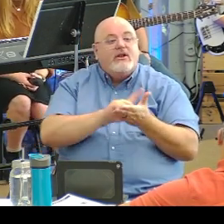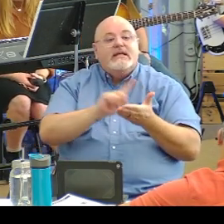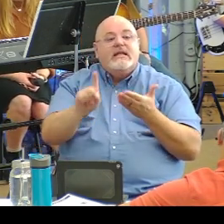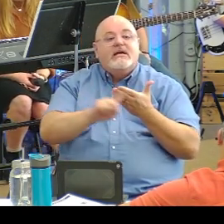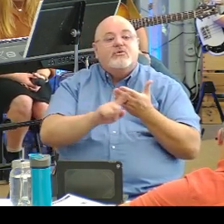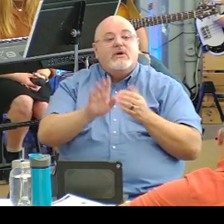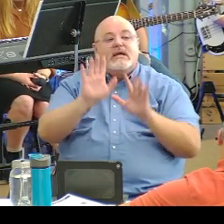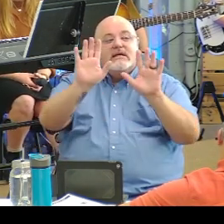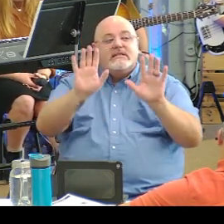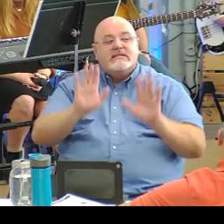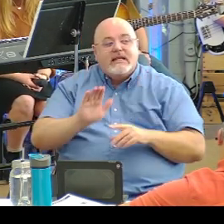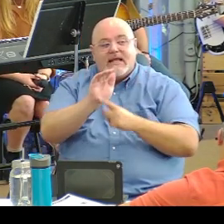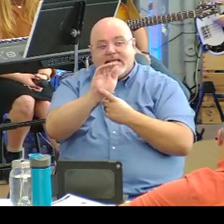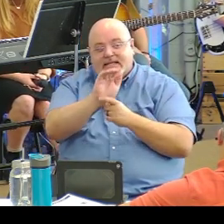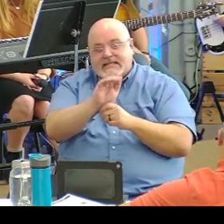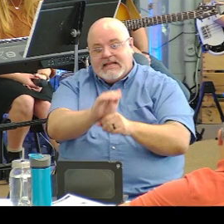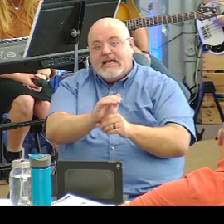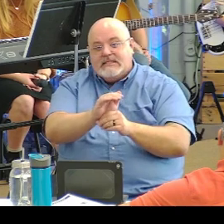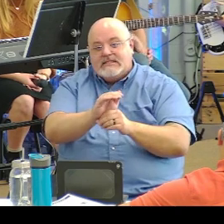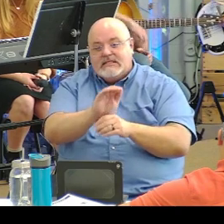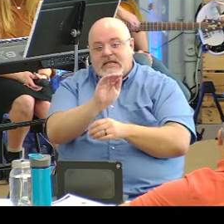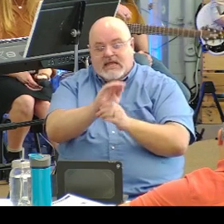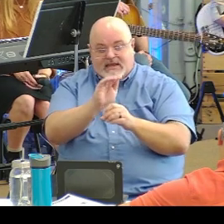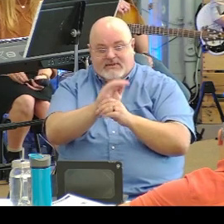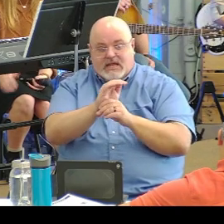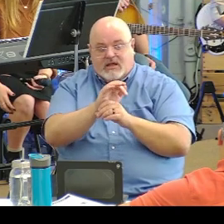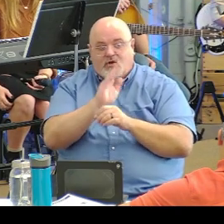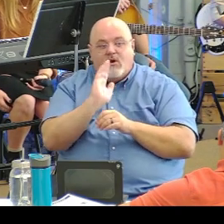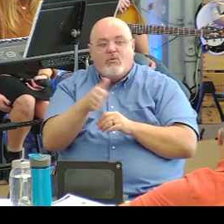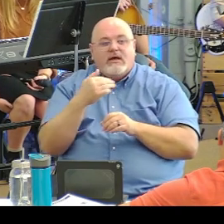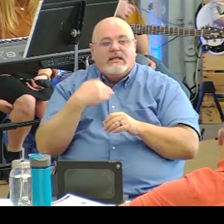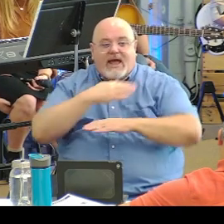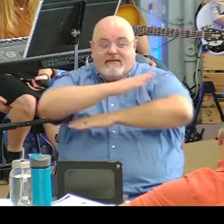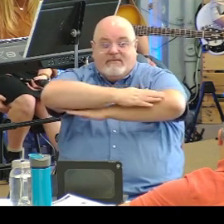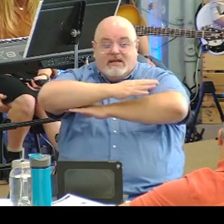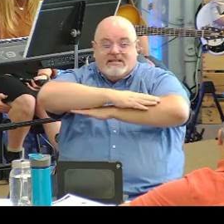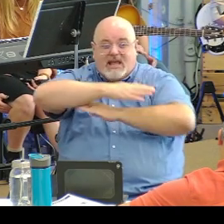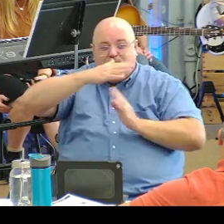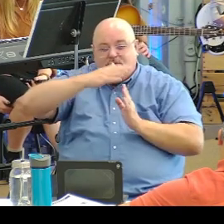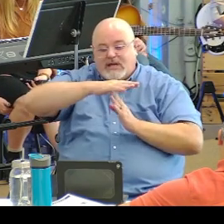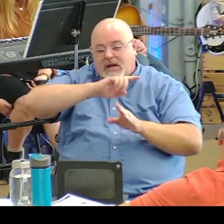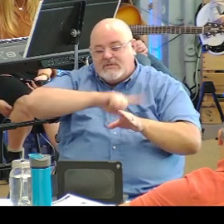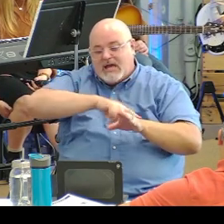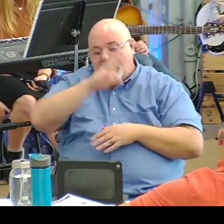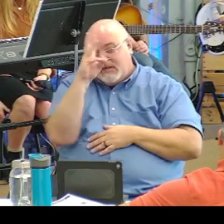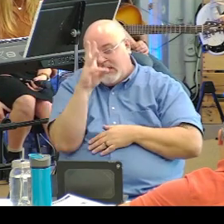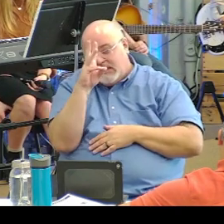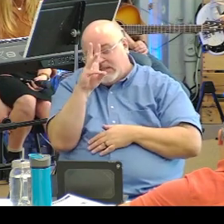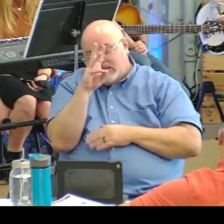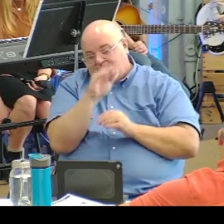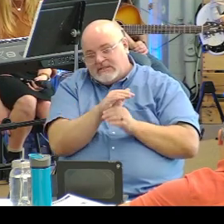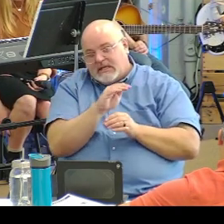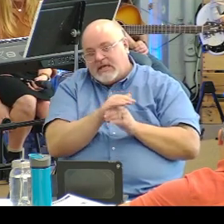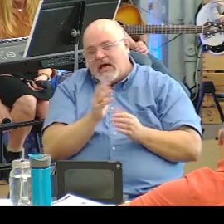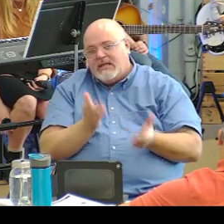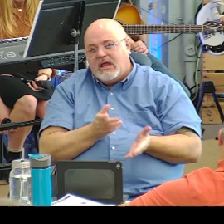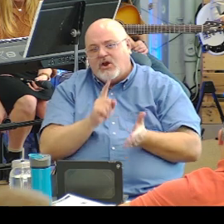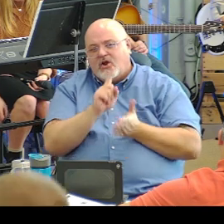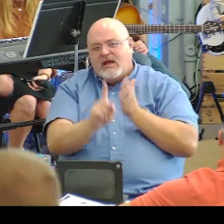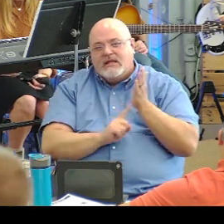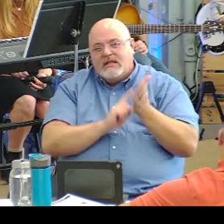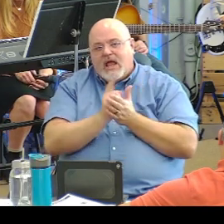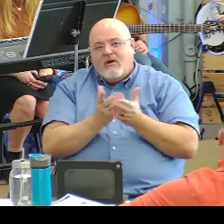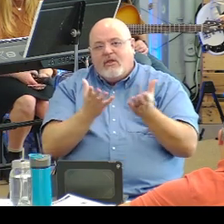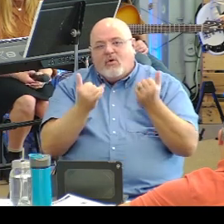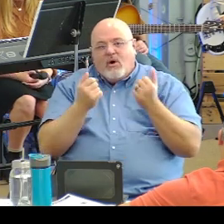Sunday evening, not today, but next Sunday evening, we're going to have just a table talk time at 6 p.m. right here. There'll be about an hour for anybody that